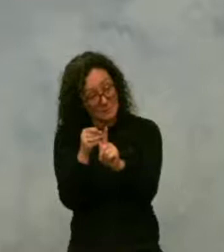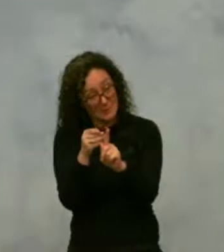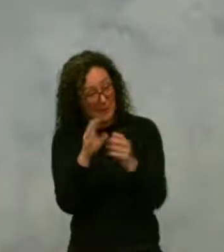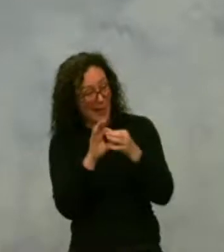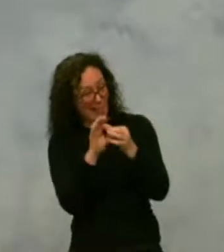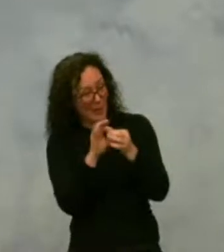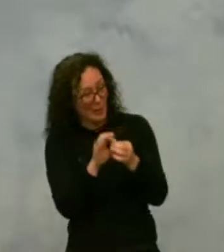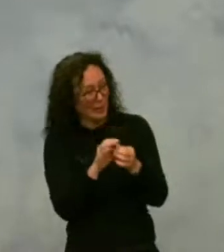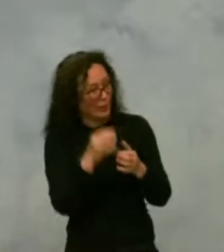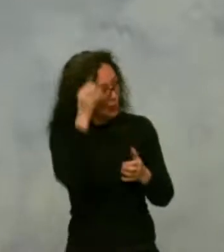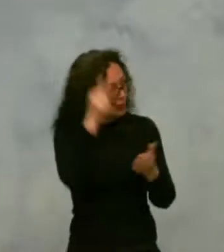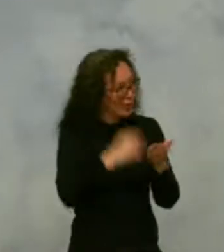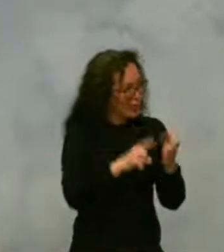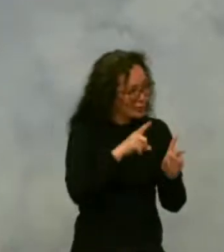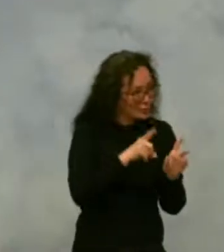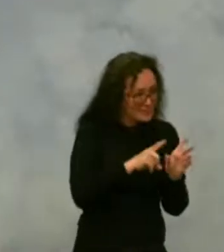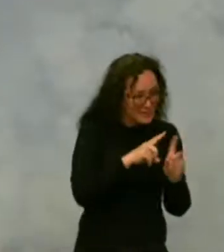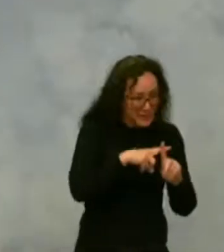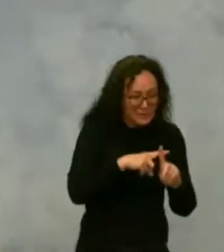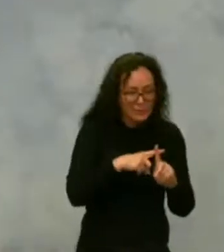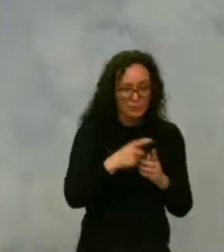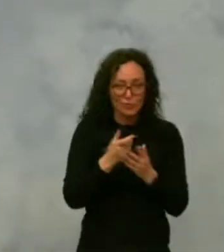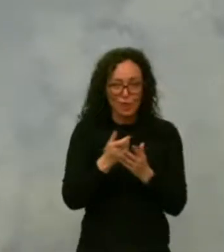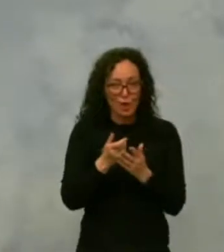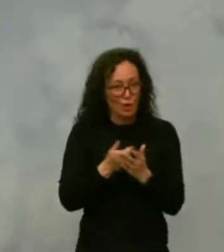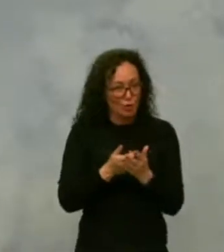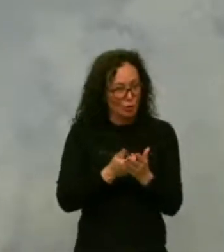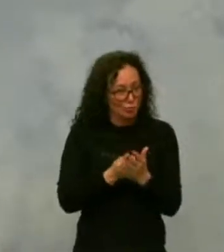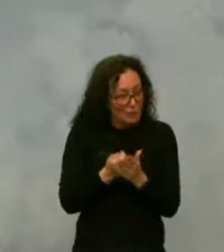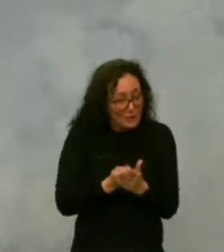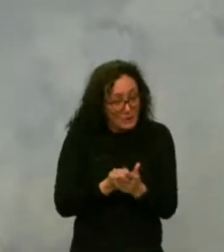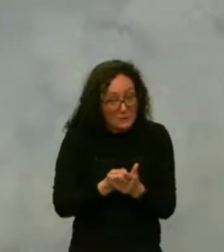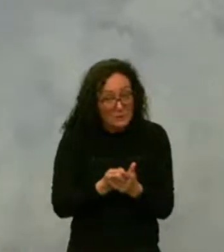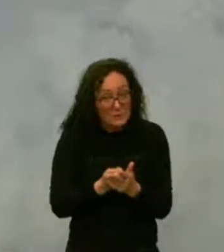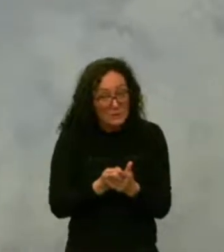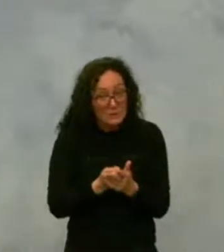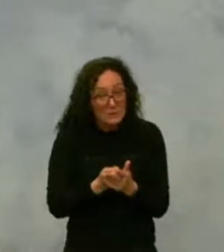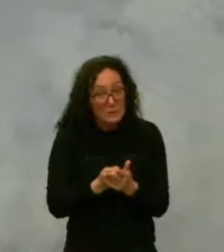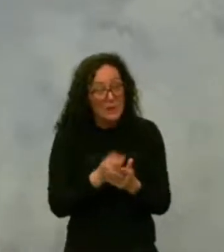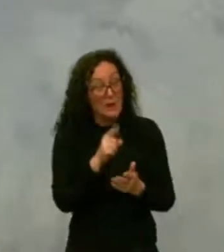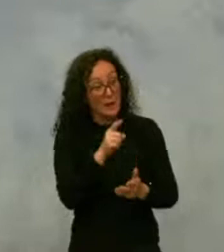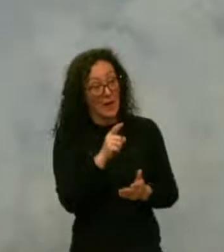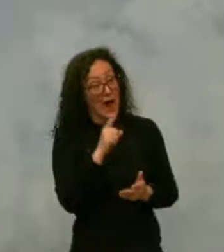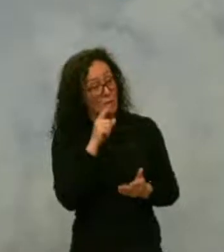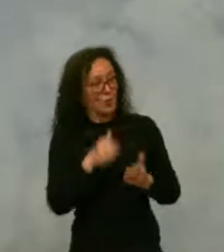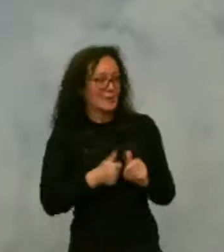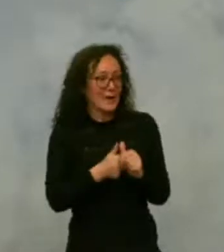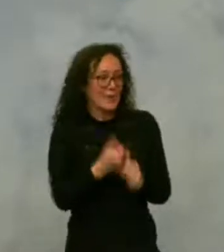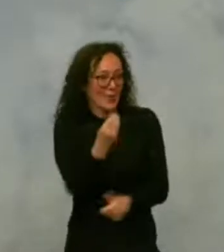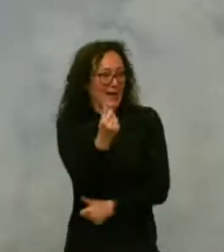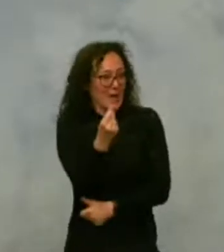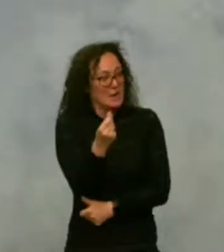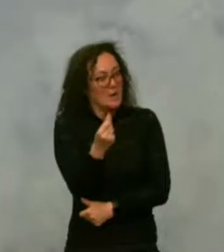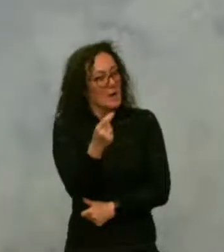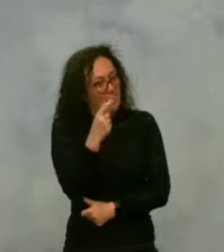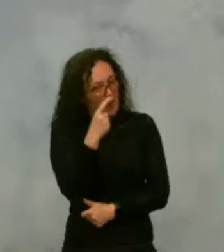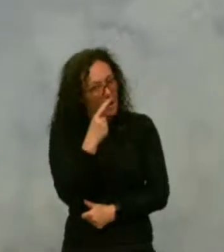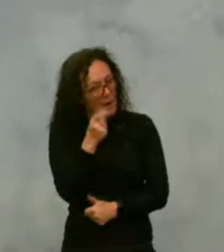tax, etc. in the next year, whereas it won't make a difference in cash terms, it will make a difference to ongoing